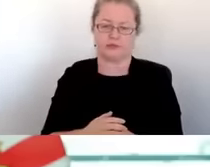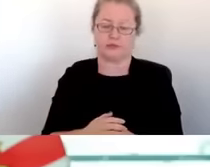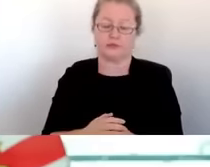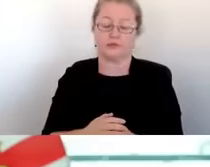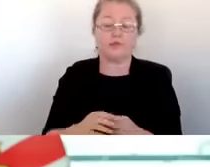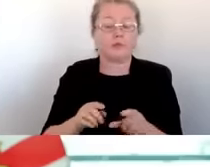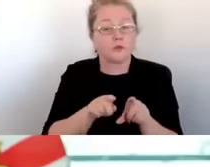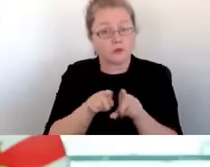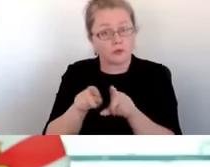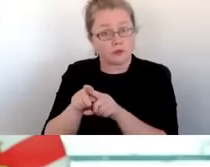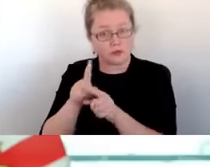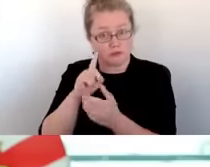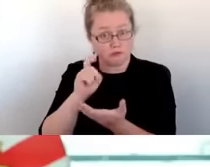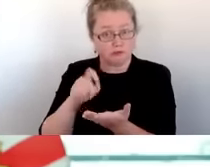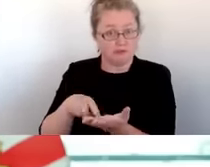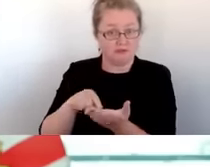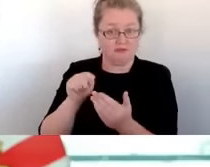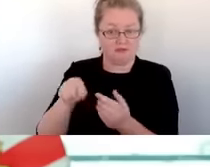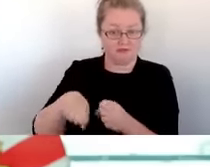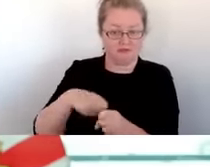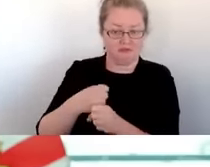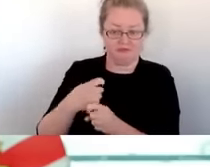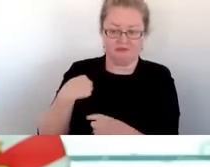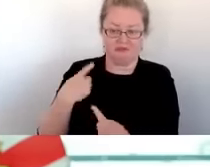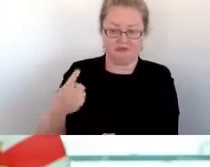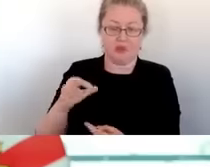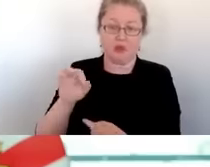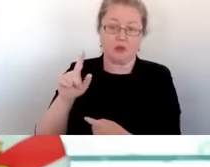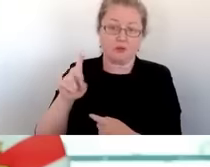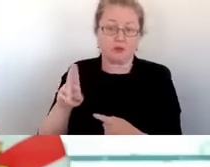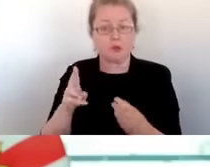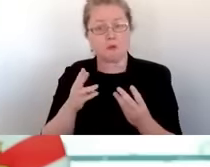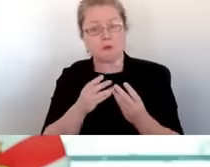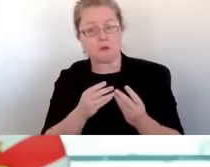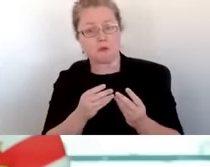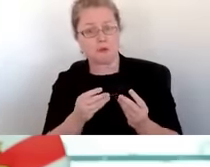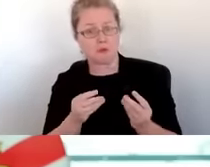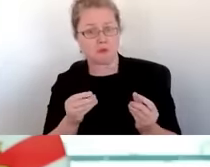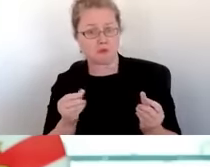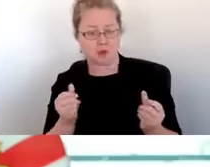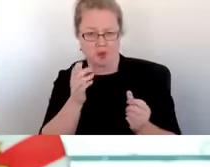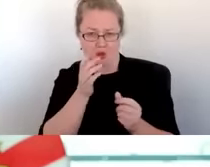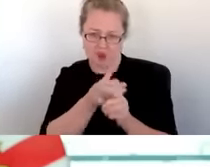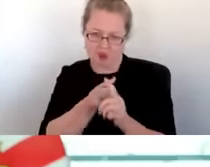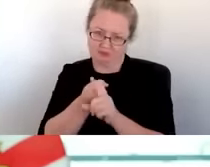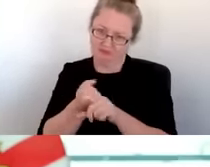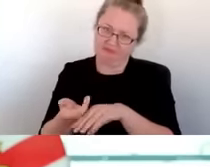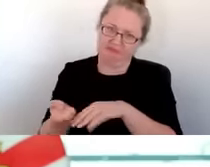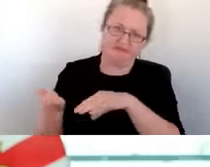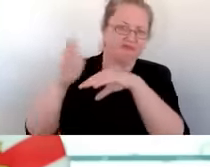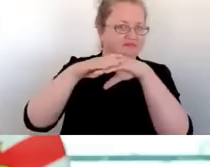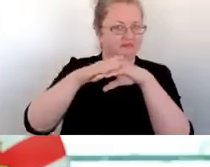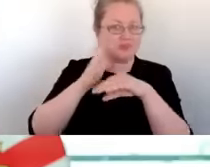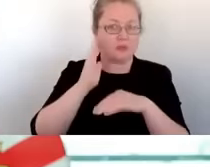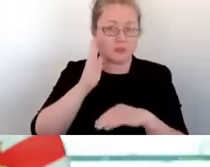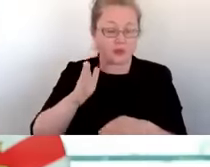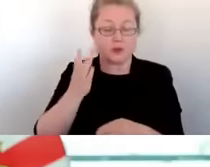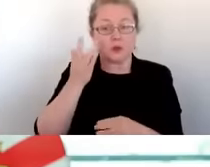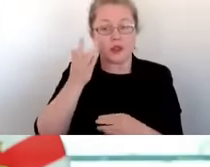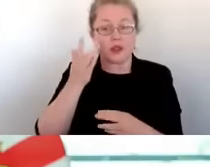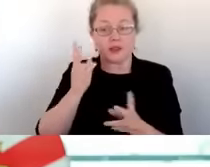is it's very likely we're going to see influenza this year. And we haven't seen influenza in the last couple of years, but people are traveling more,